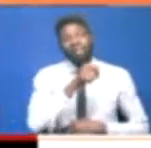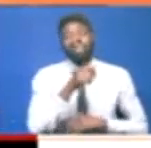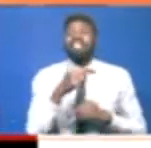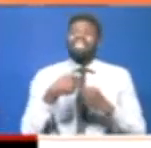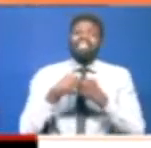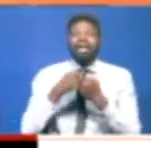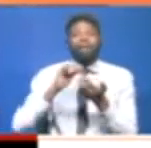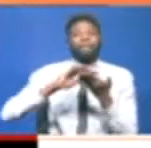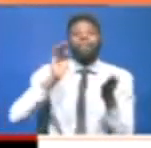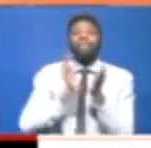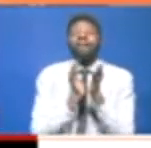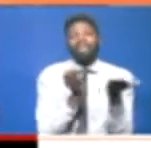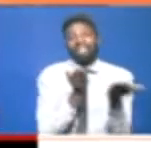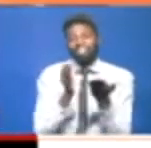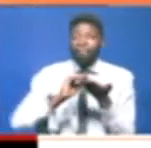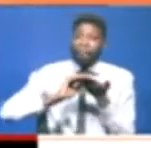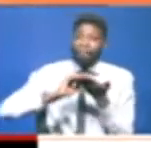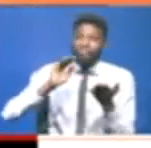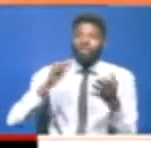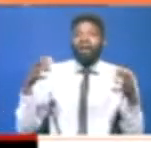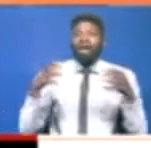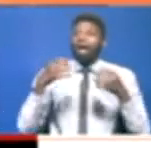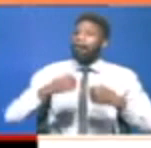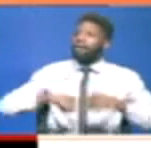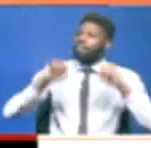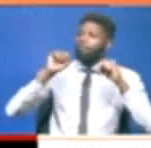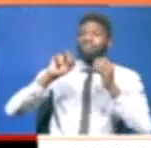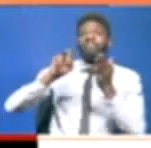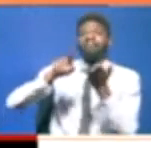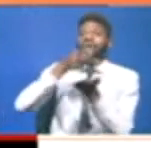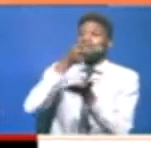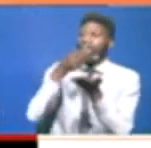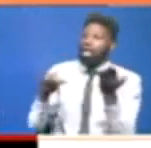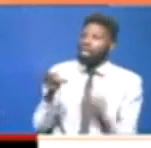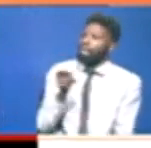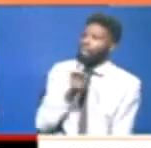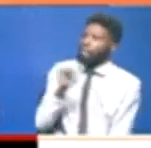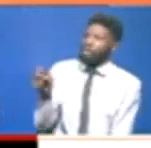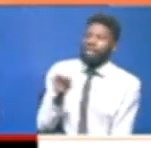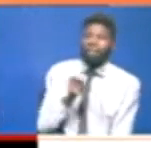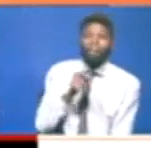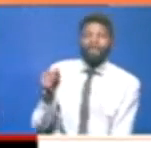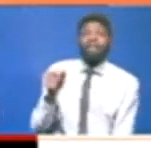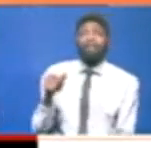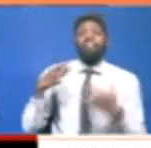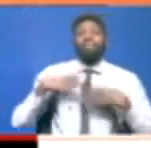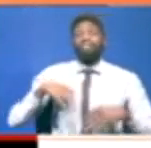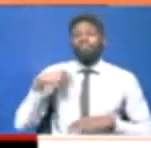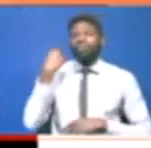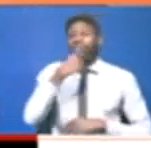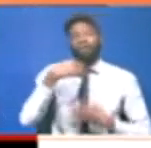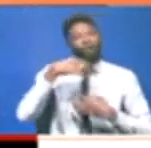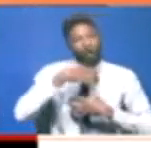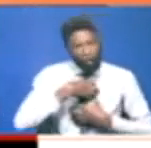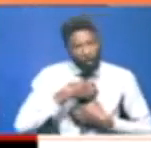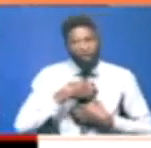have many employers failing to pay retirees upon retirement. Mm.